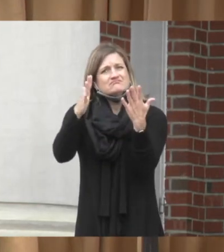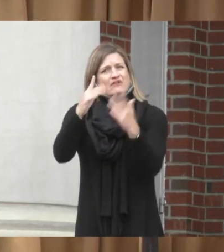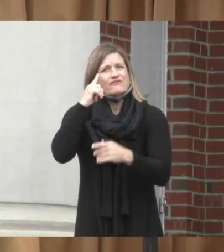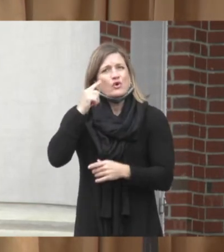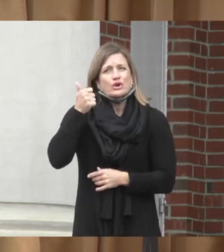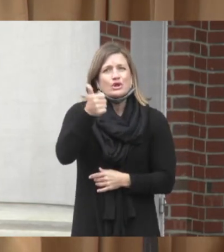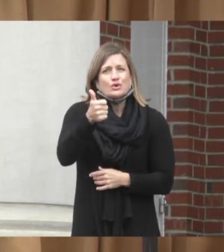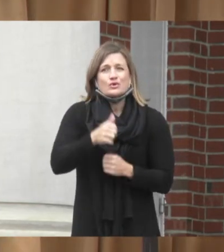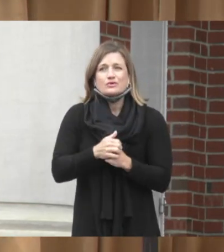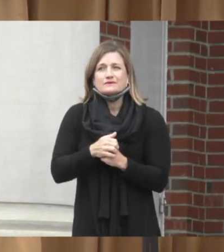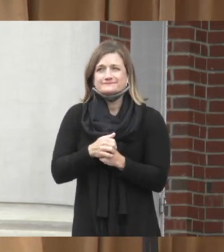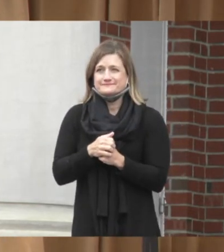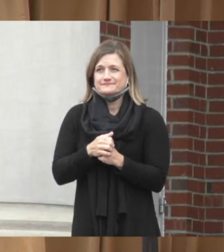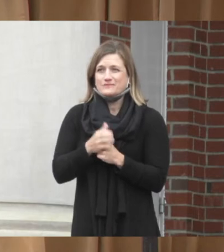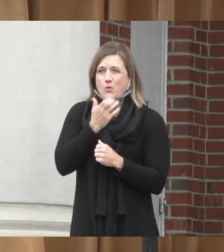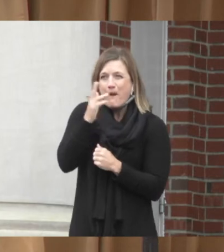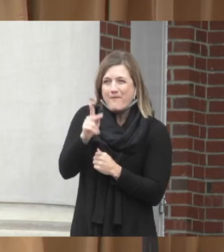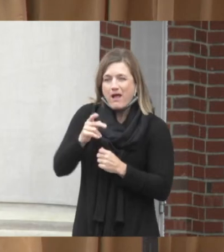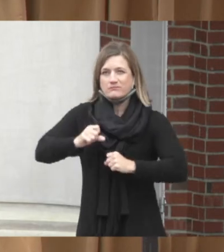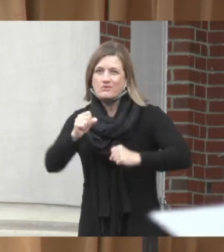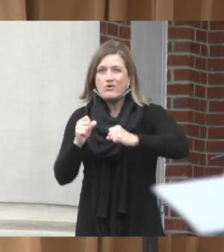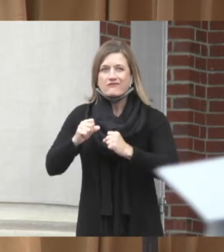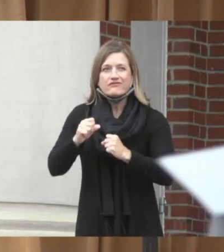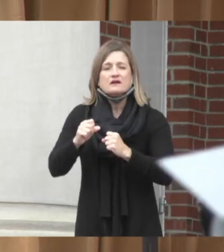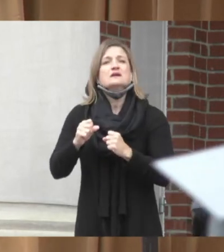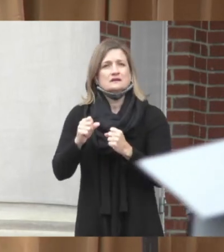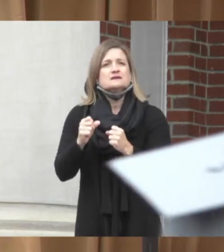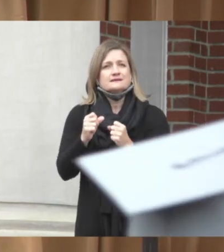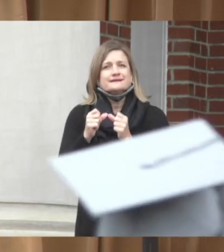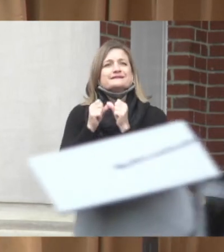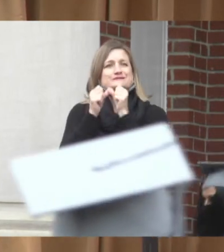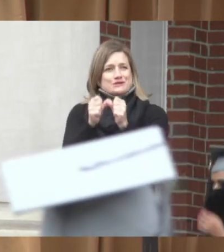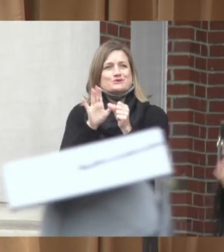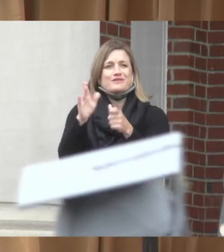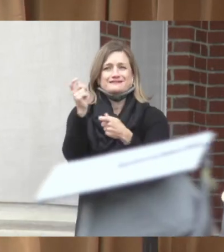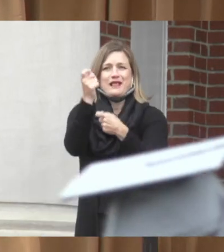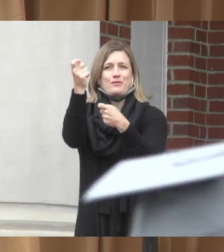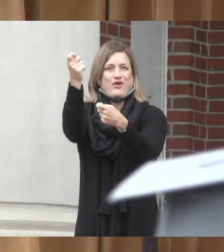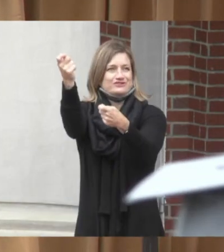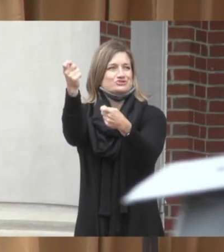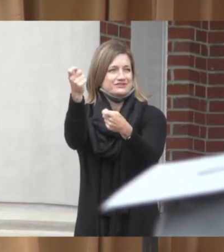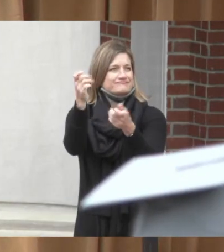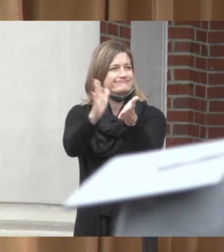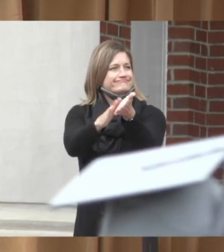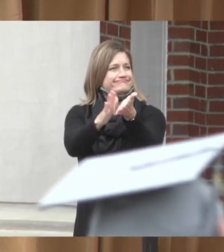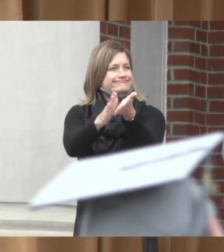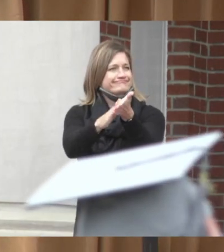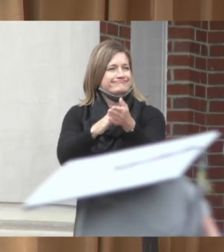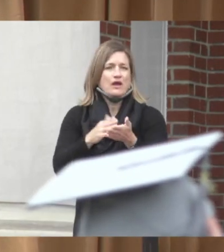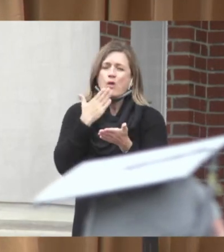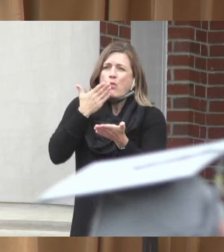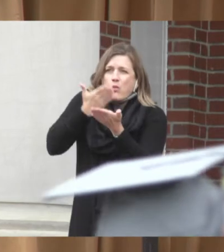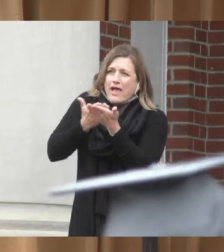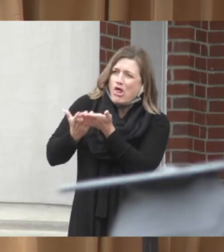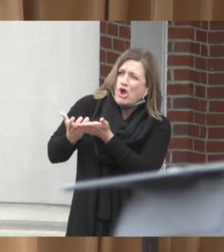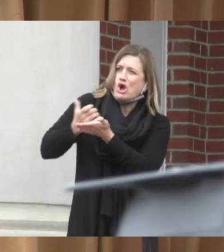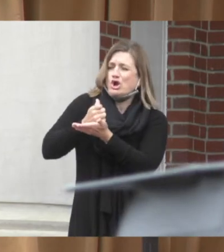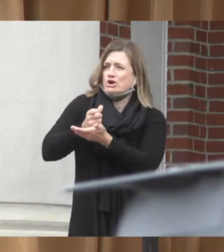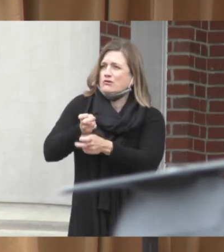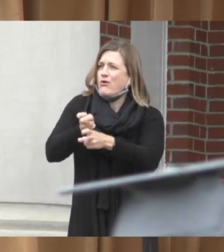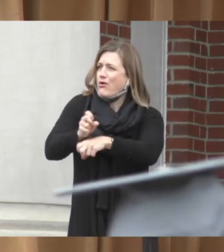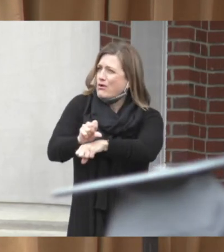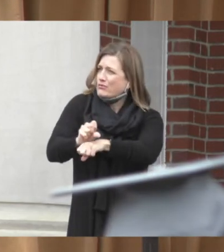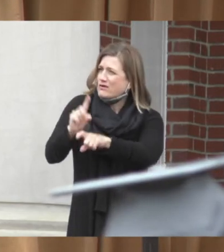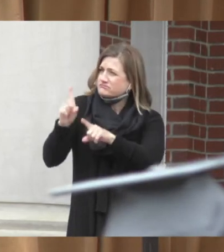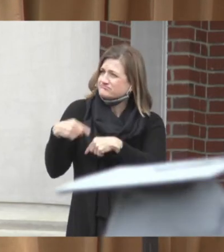little warm again. And we want to just continue to celebrate your accomplishments, offer you a well-rounded applause, and remind you